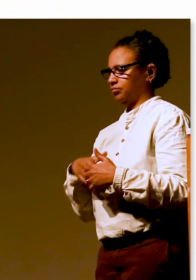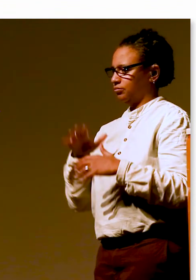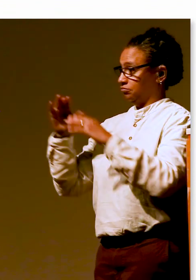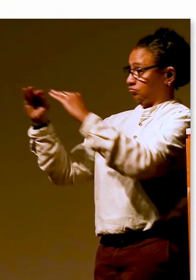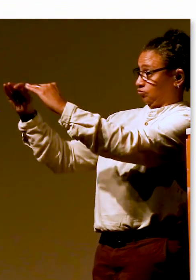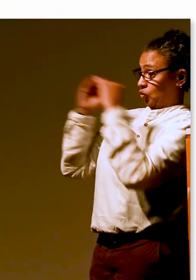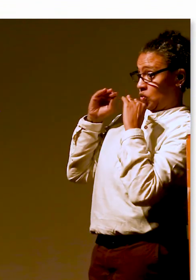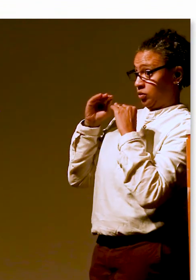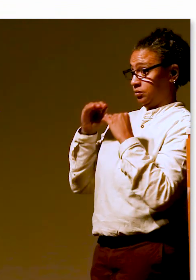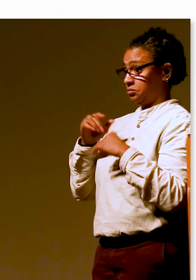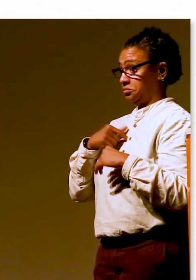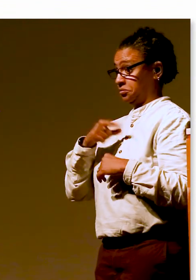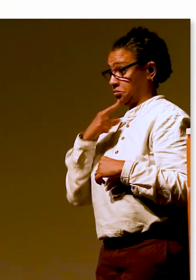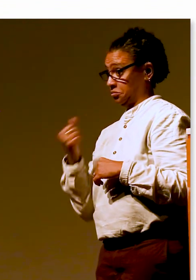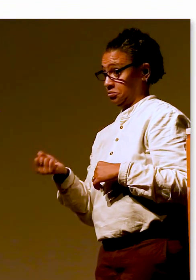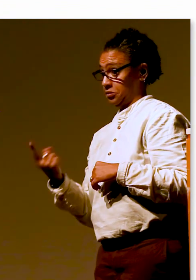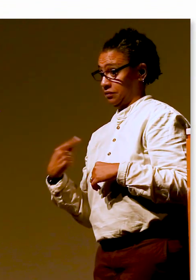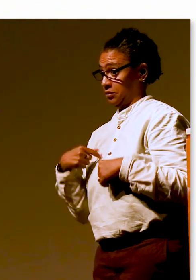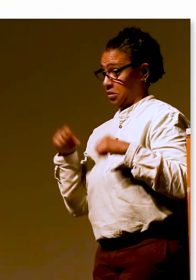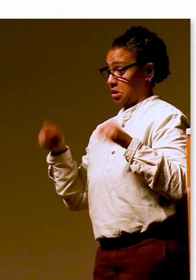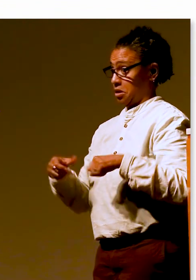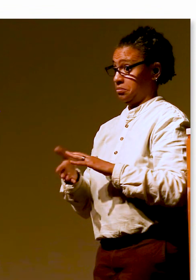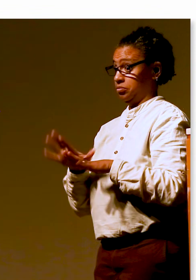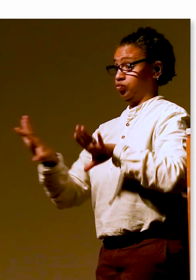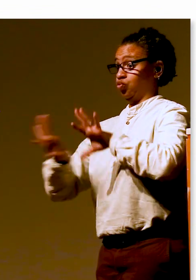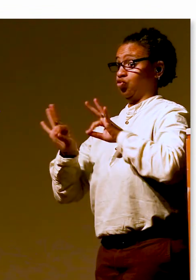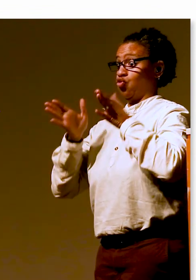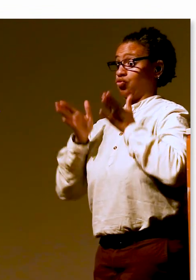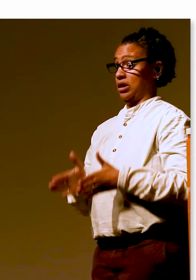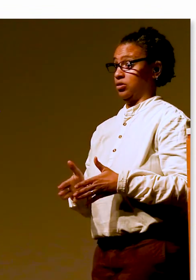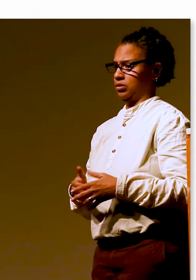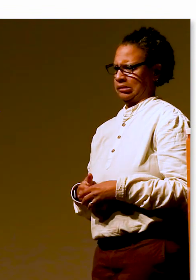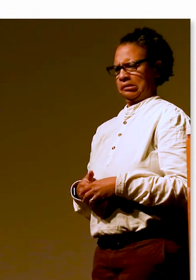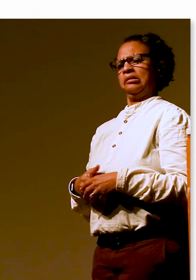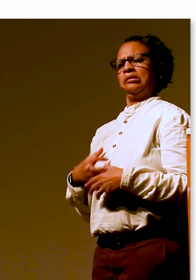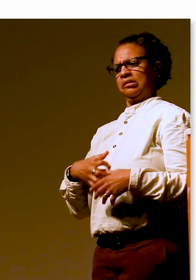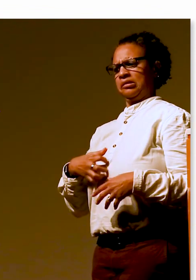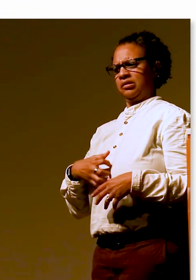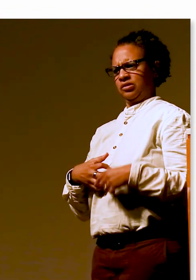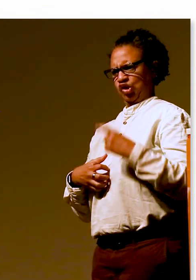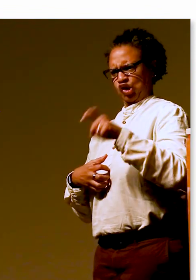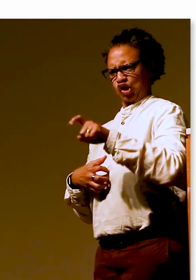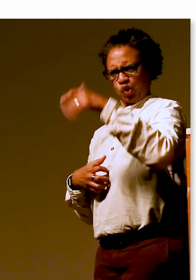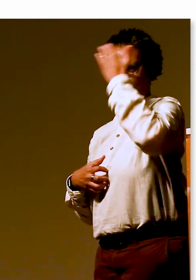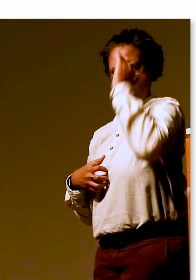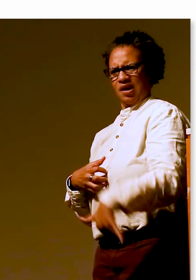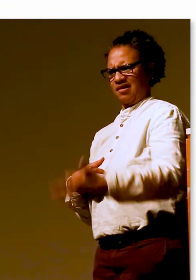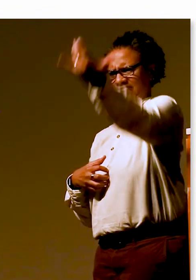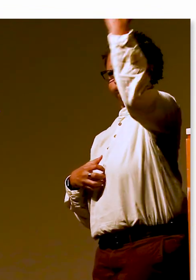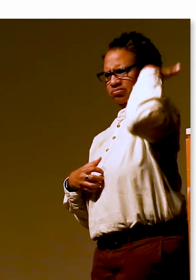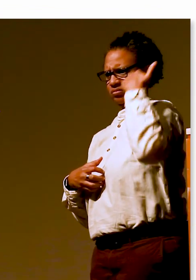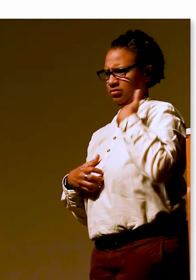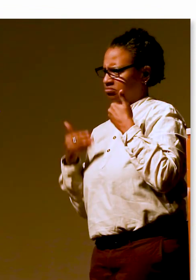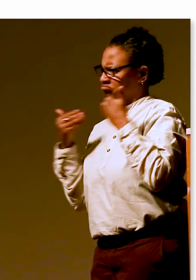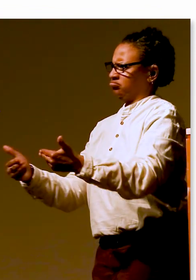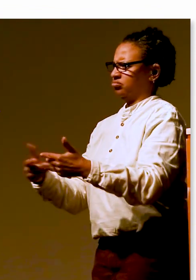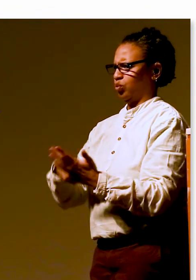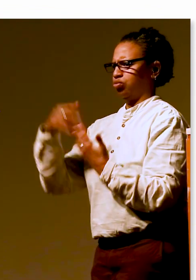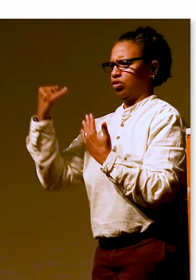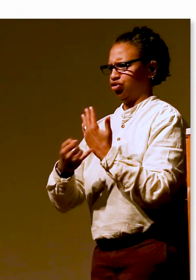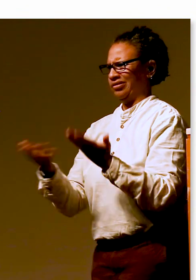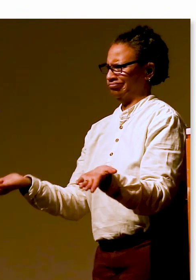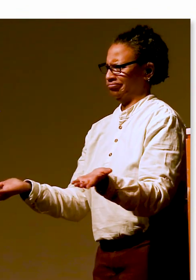makes me angry too. And so I wanted to do that project. And then the other project that I've been working on for just over 3